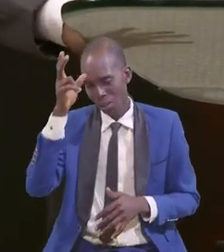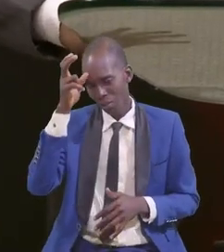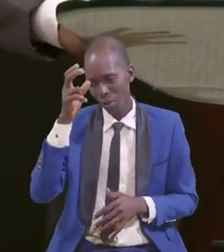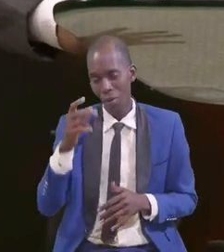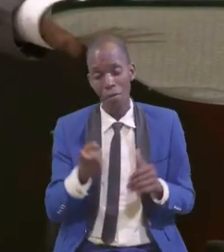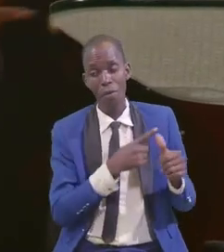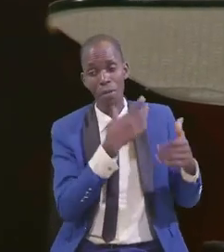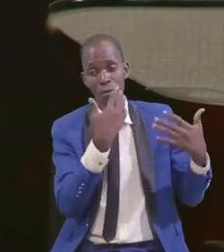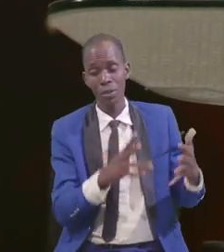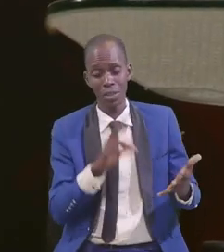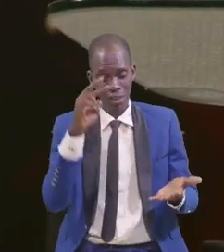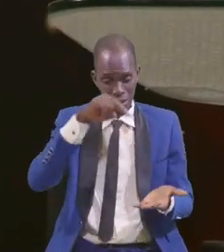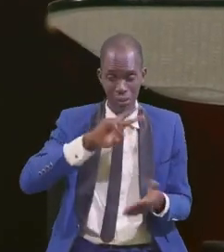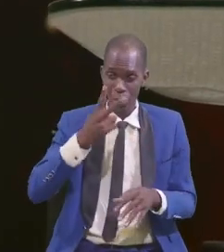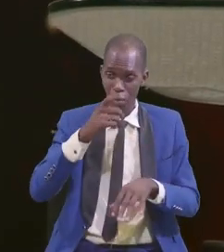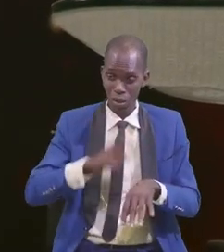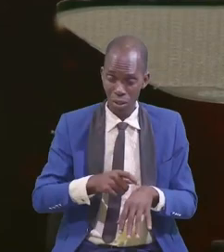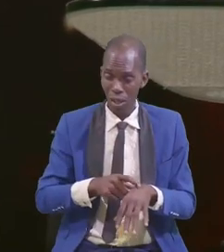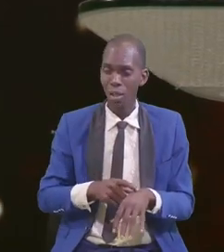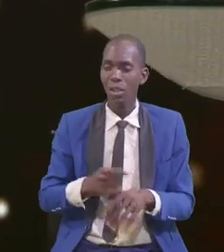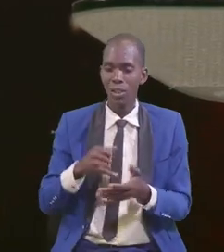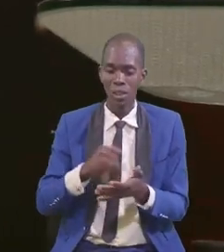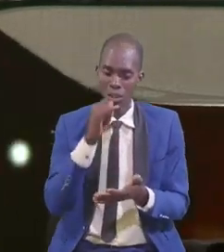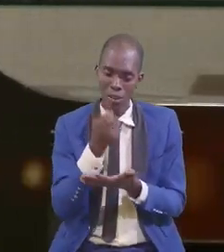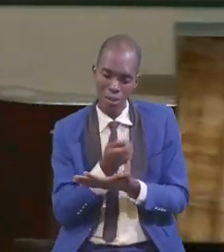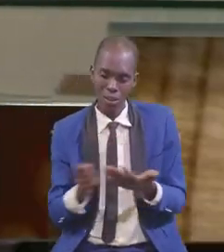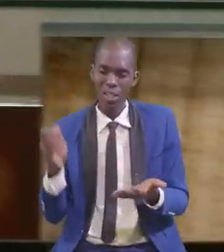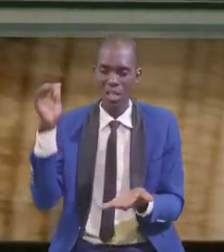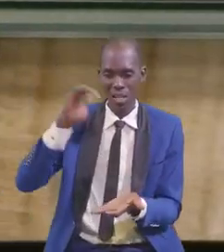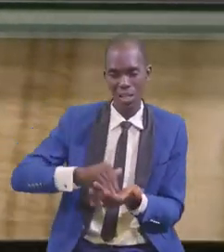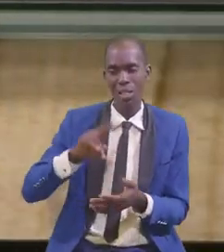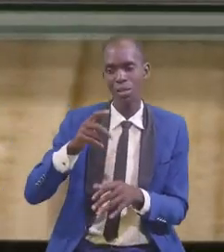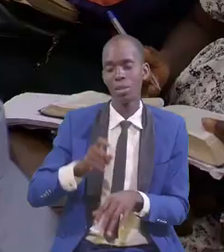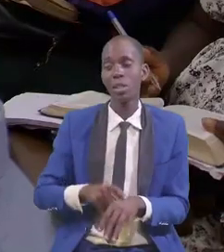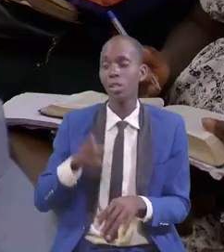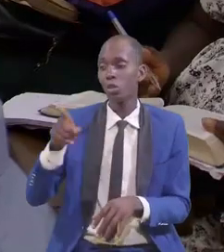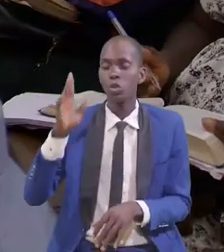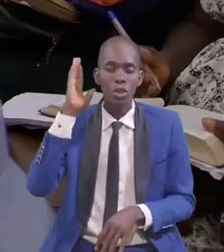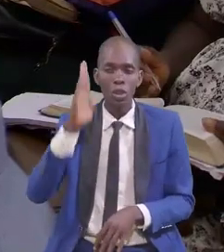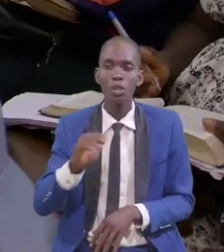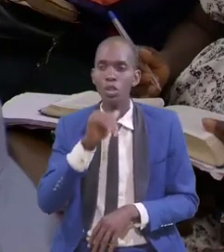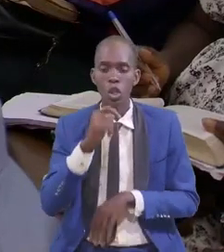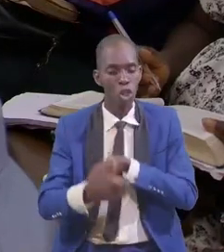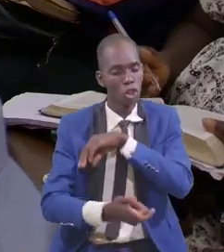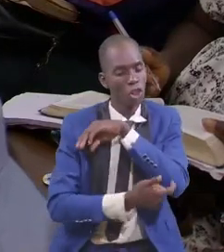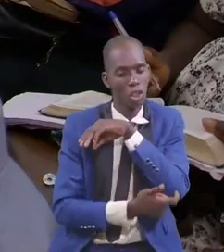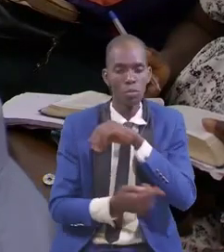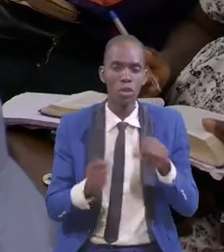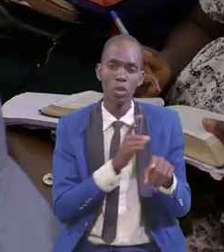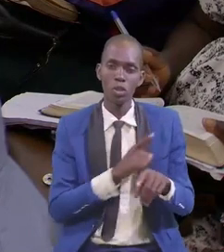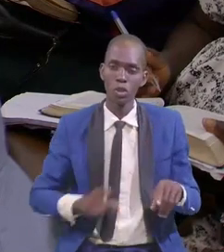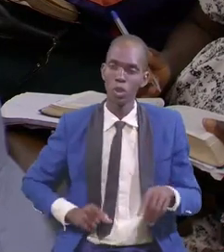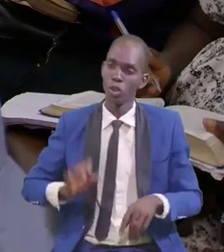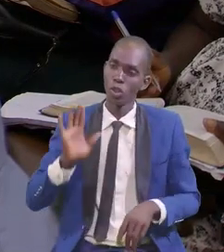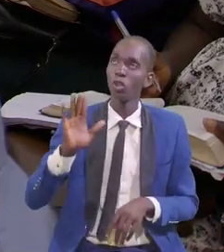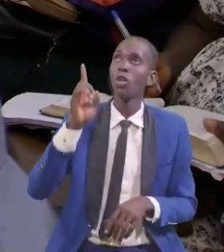shalt not tempt the Lord thy God. Look at verse 8. In verse 8, it says again,